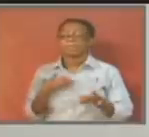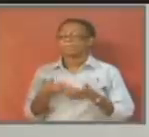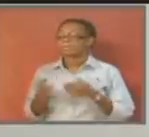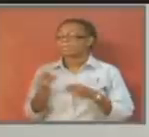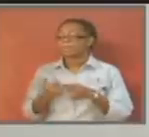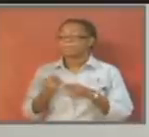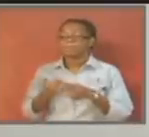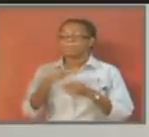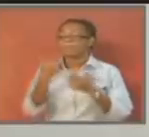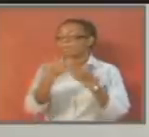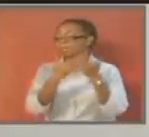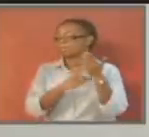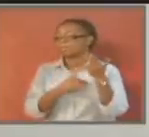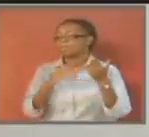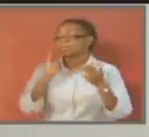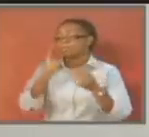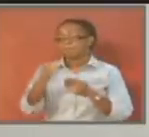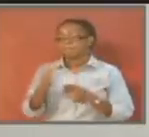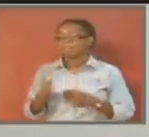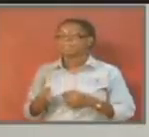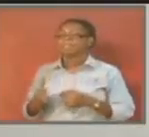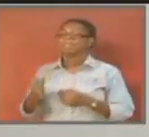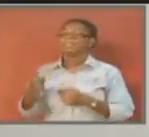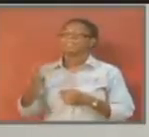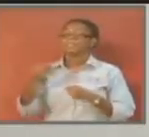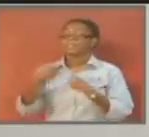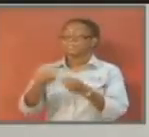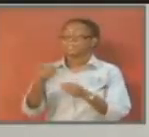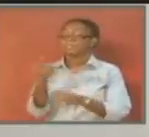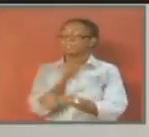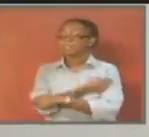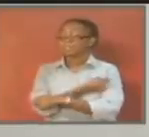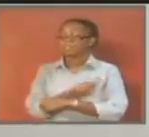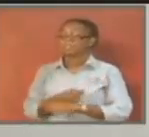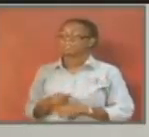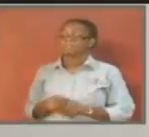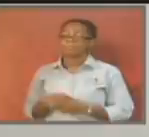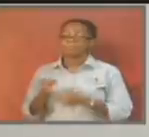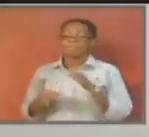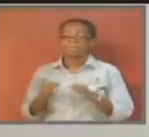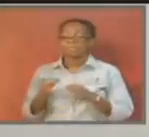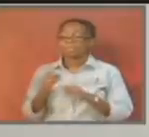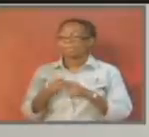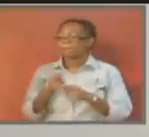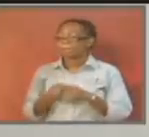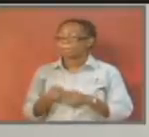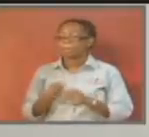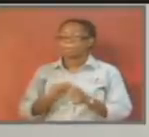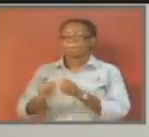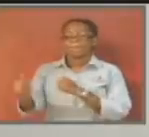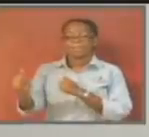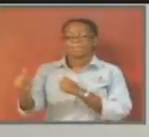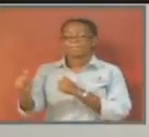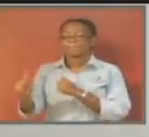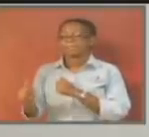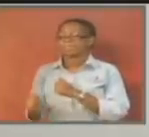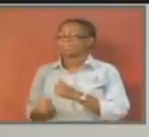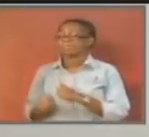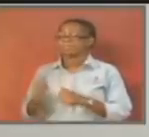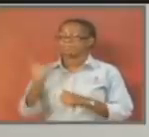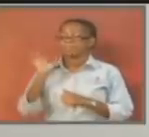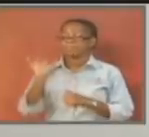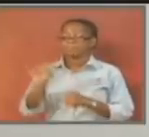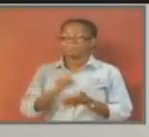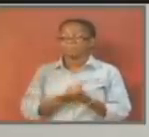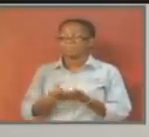to assist and do that so that the person doesn't have to go and return. I know, for example,